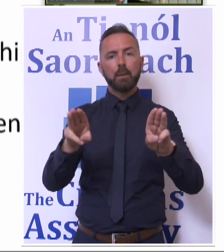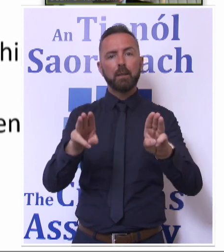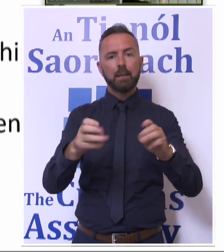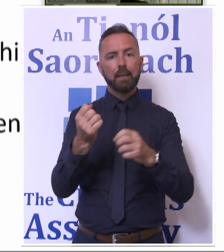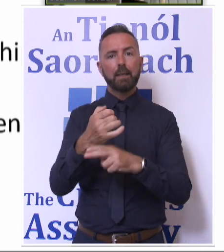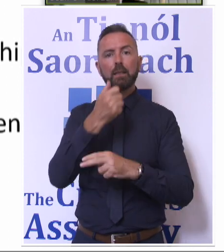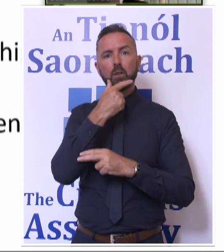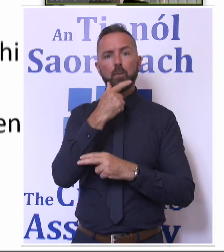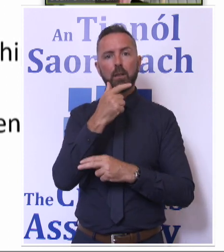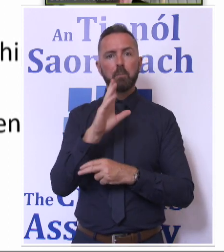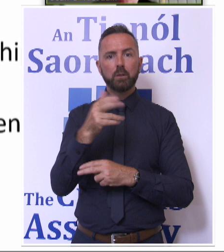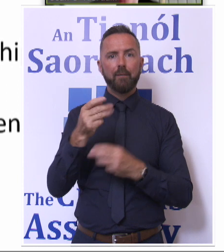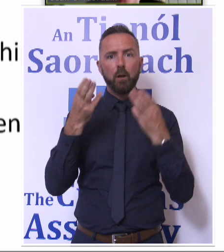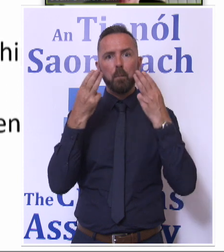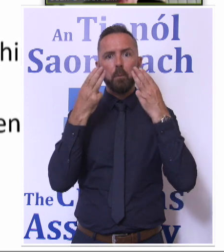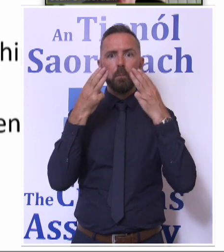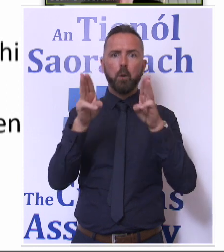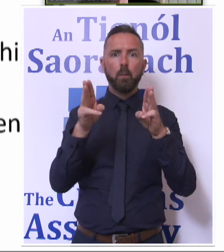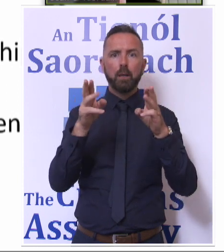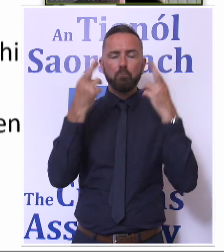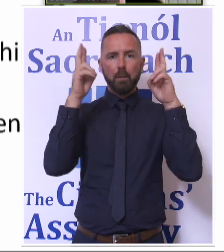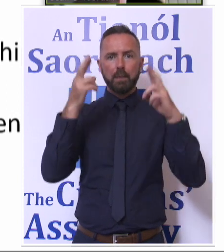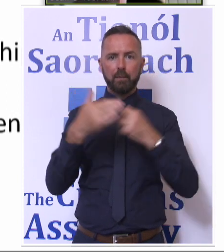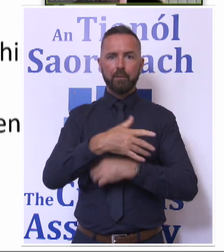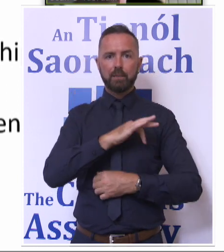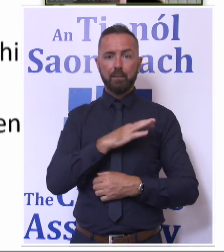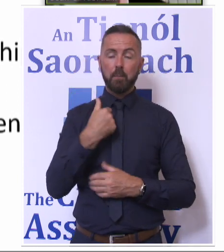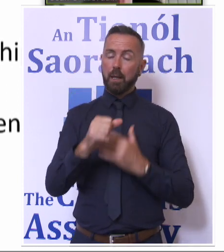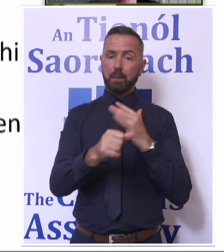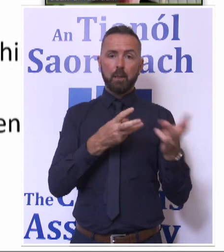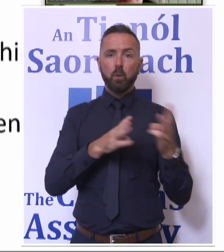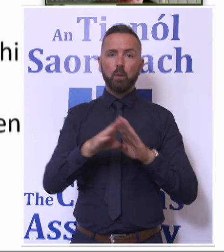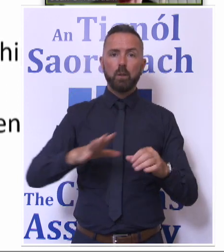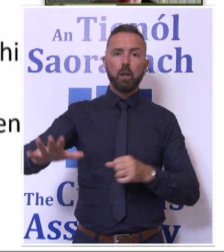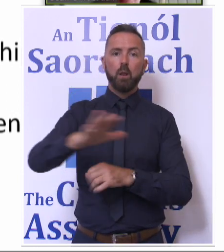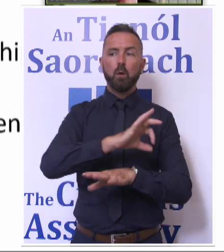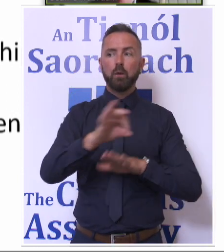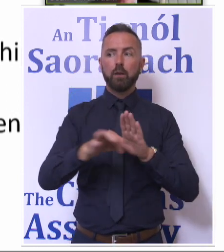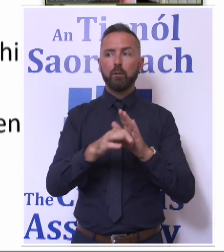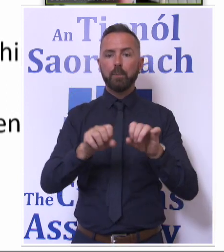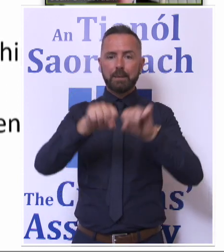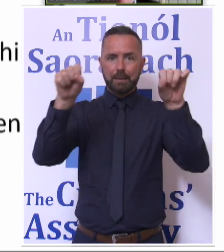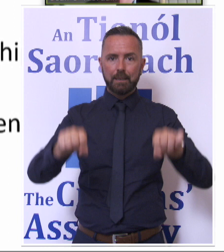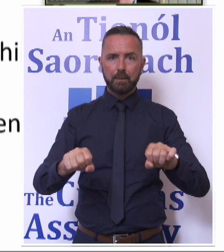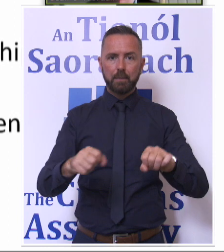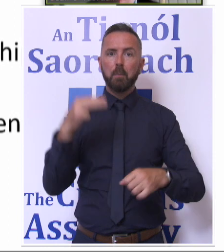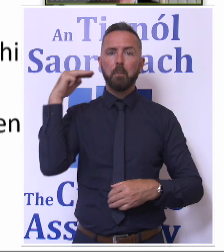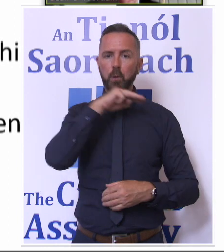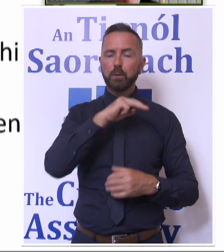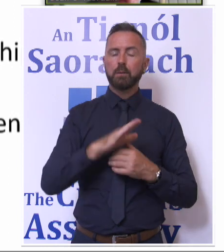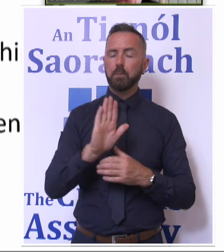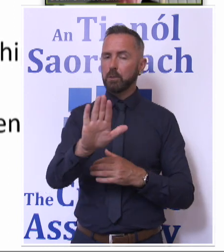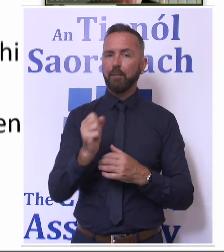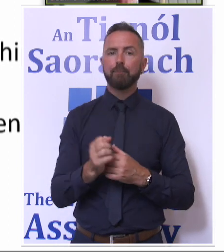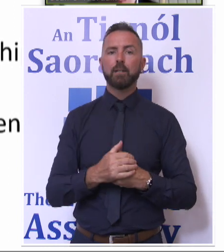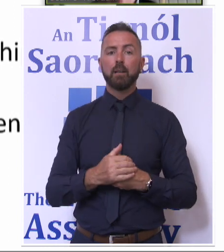to engage with the mayor would be a strong recommendation from my experience of working with local government systems across the globe. Absolutely essential.